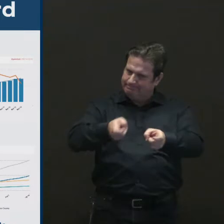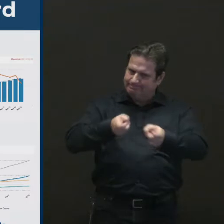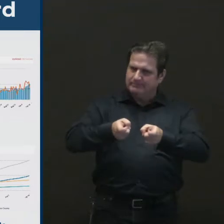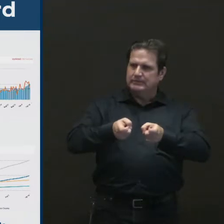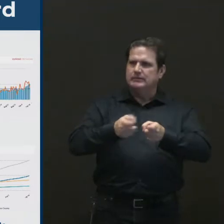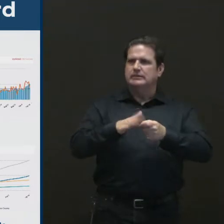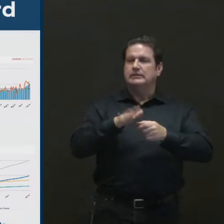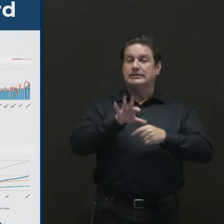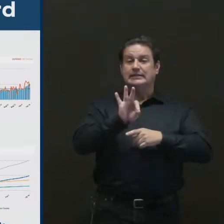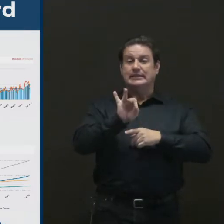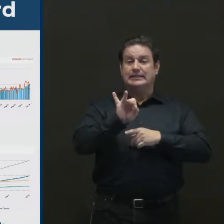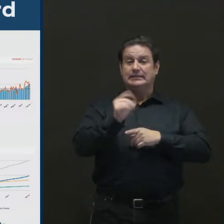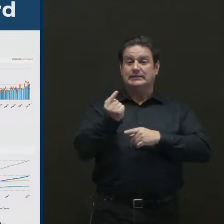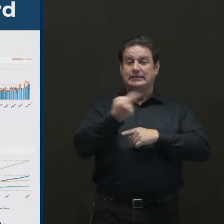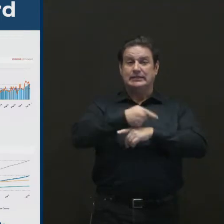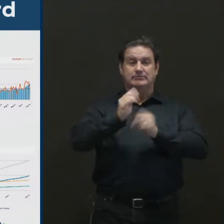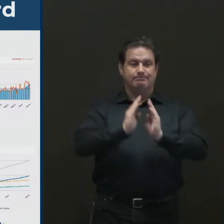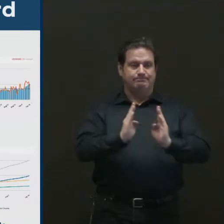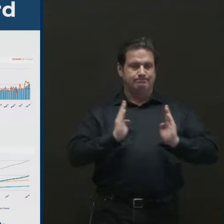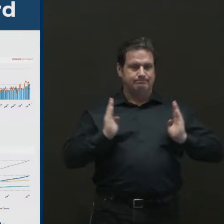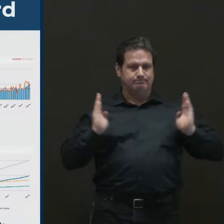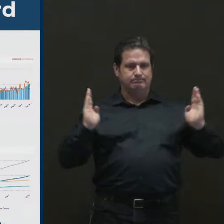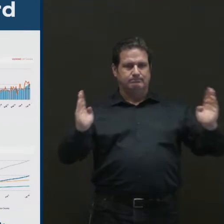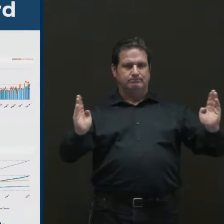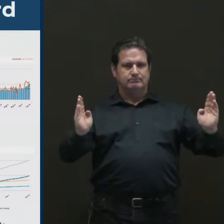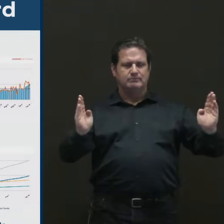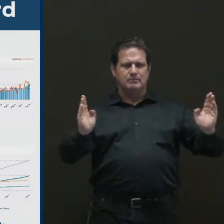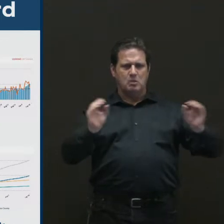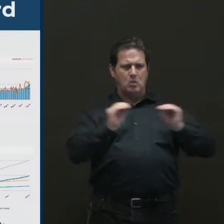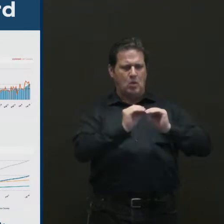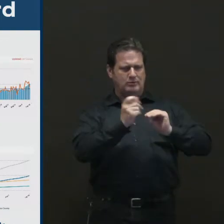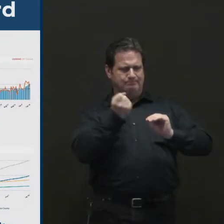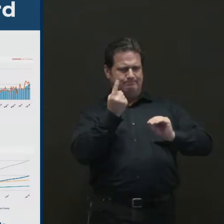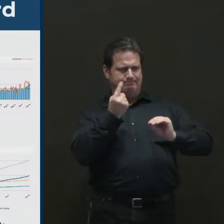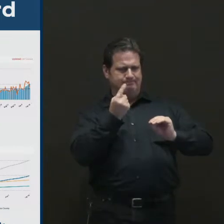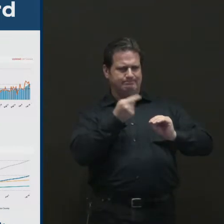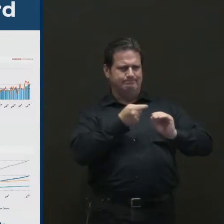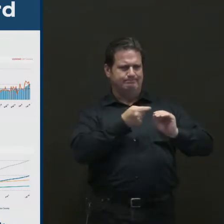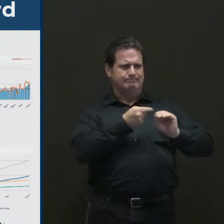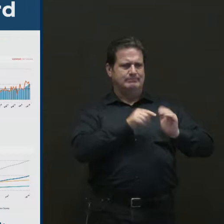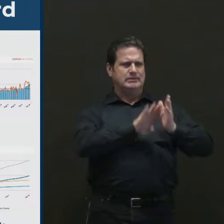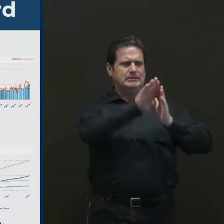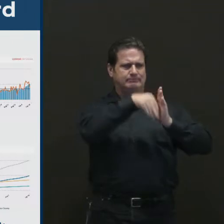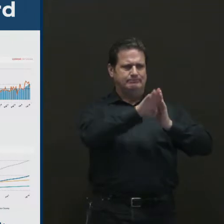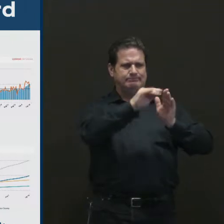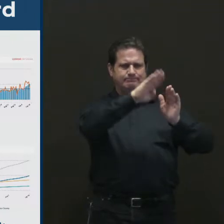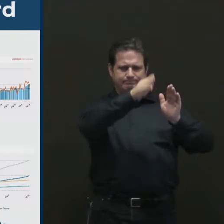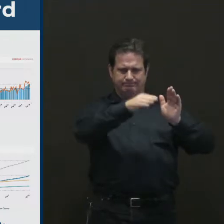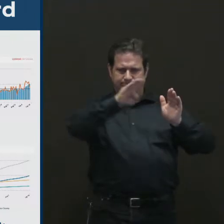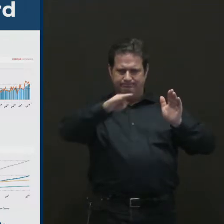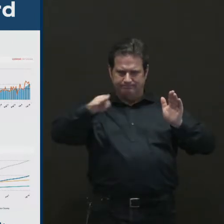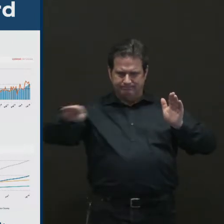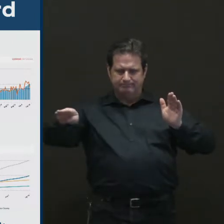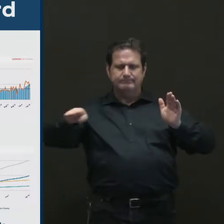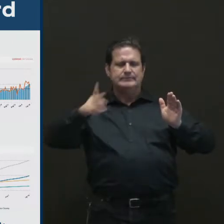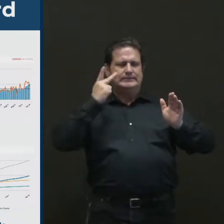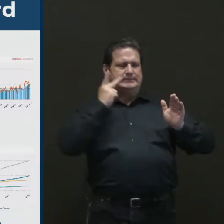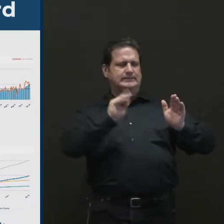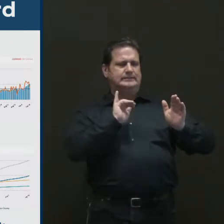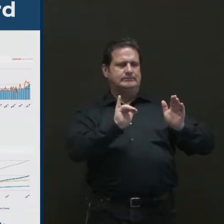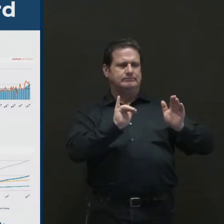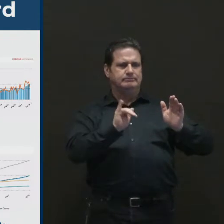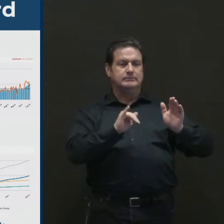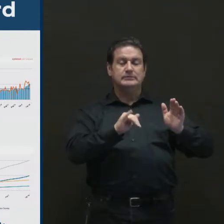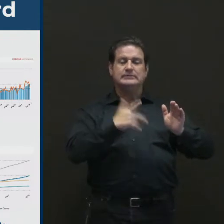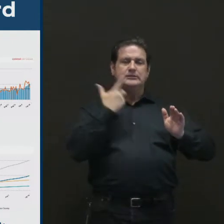at the 90-day view, again, you just have a more comprehensive look at the ups and downs, and you can see things